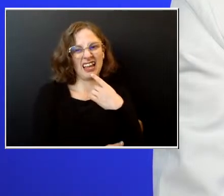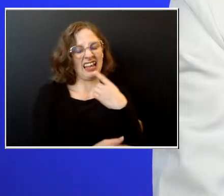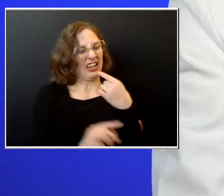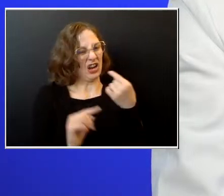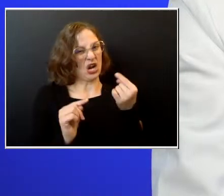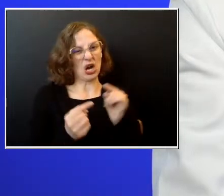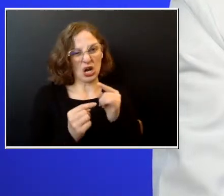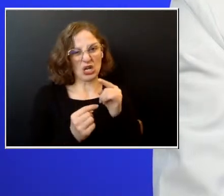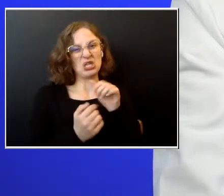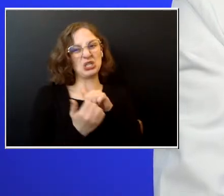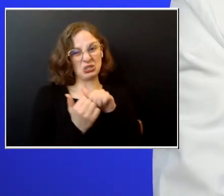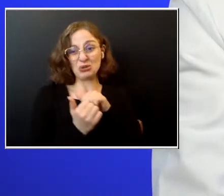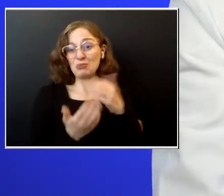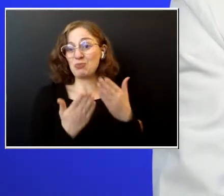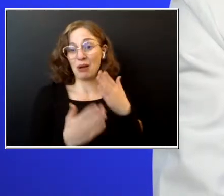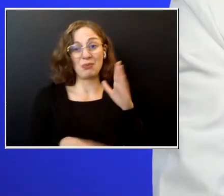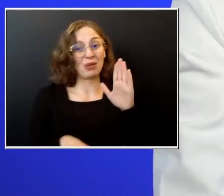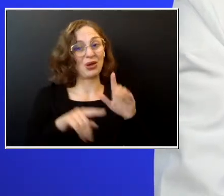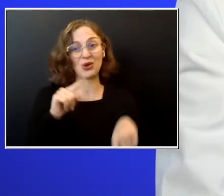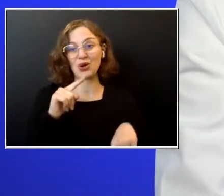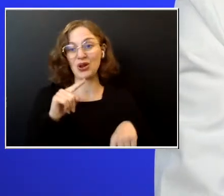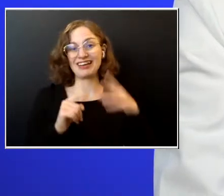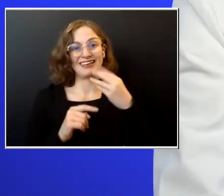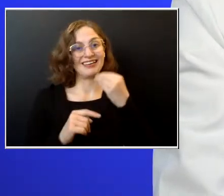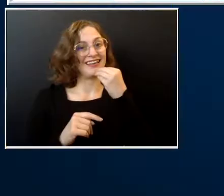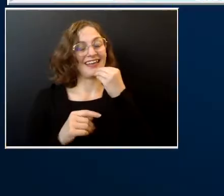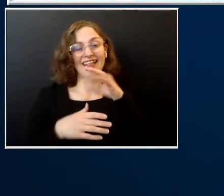months after surgery because... Just drinking things